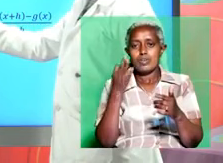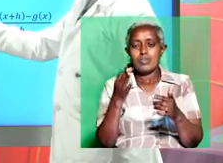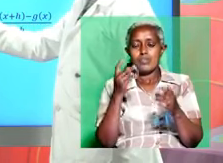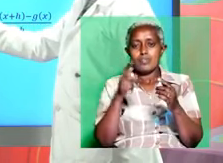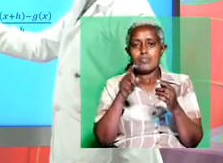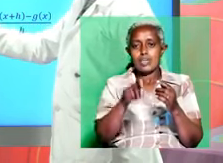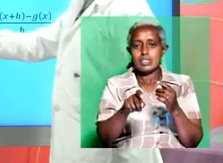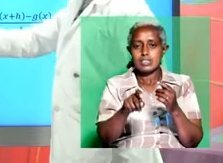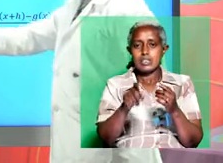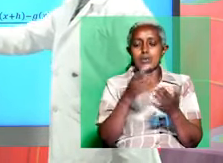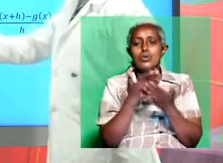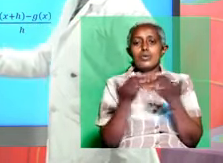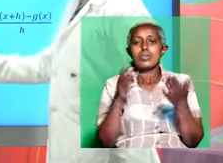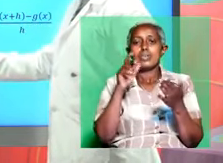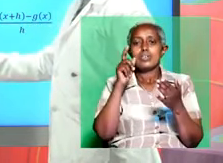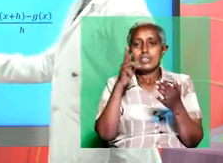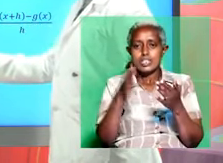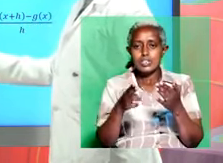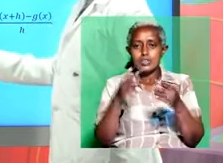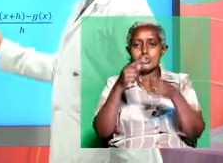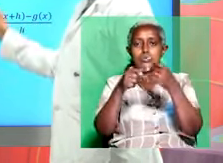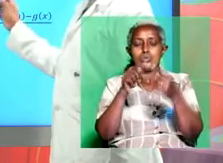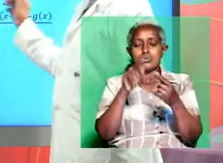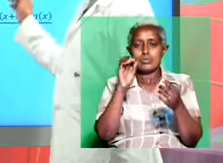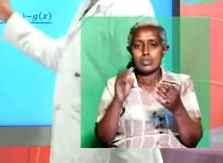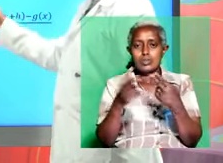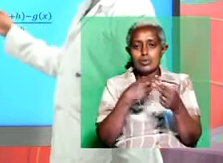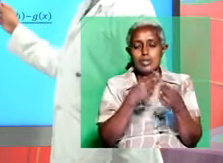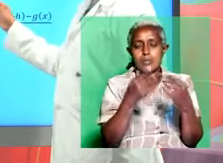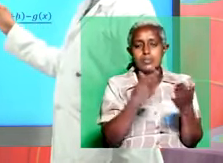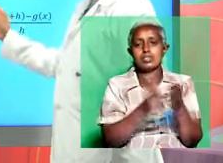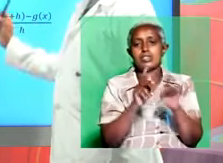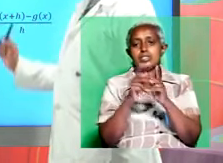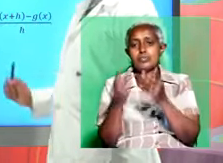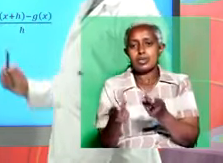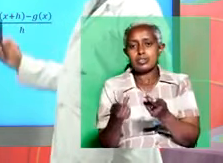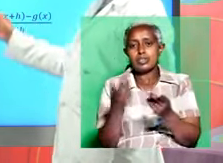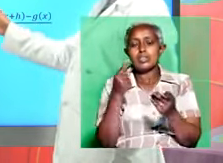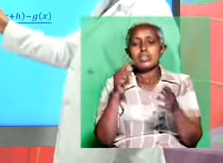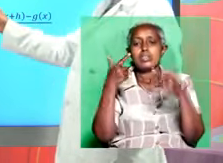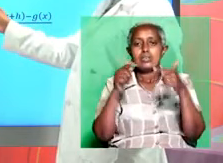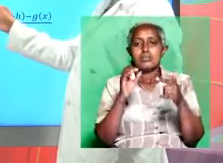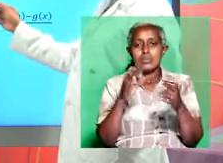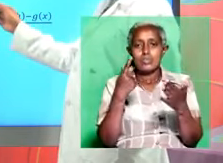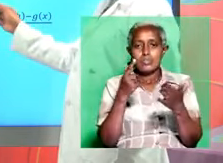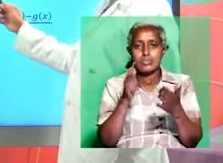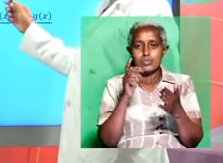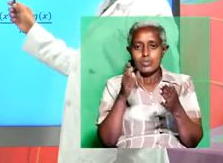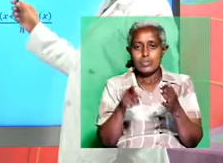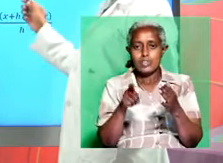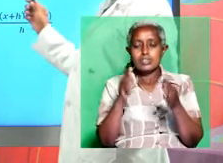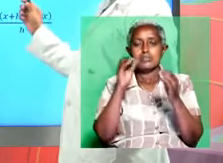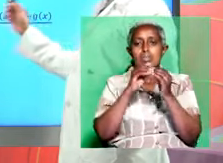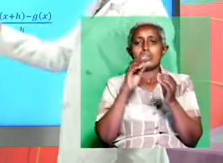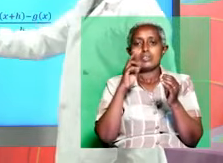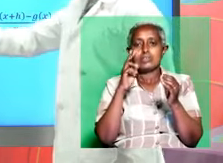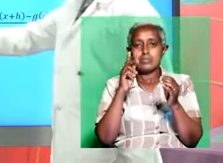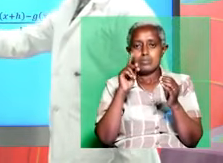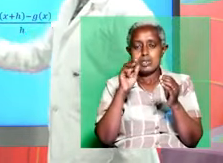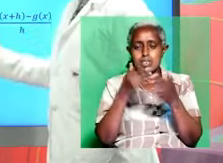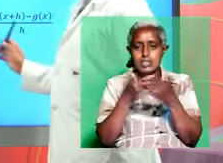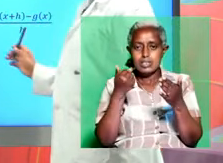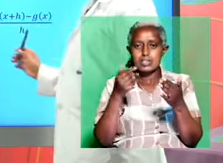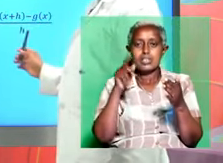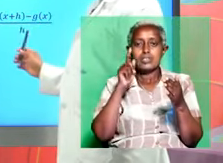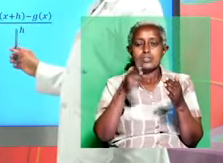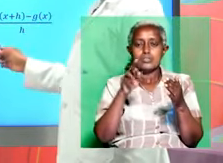of x, where h goes to 0, times this part, the limit of g of x plus h minus g of x